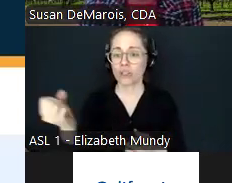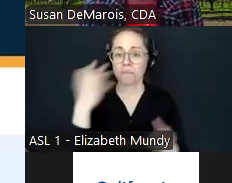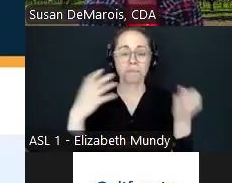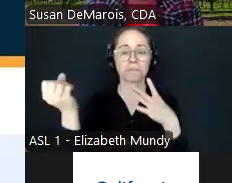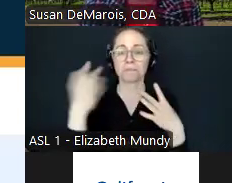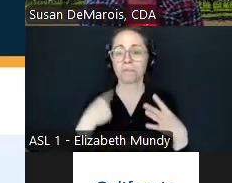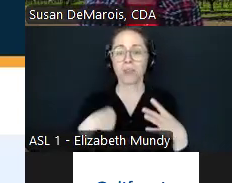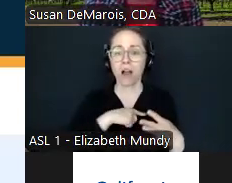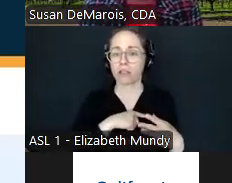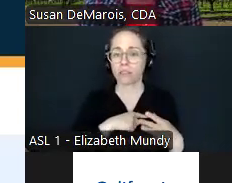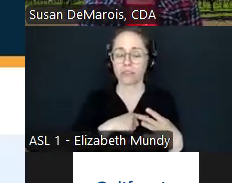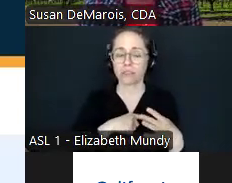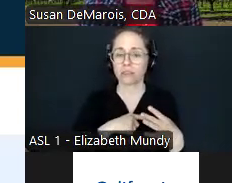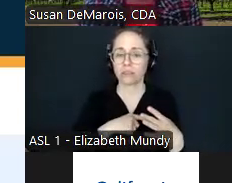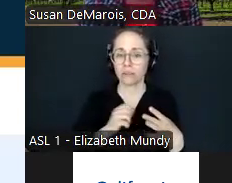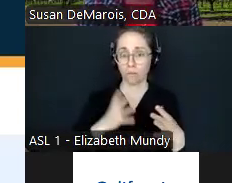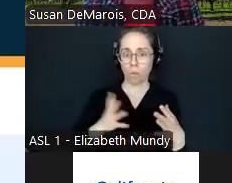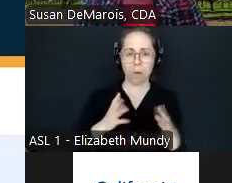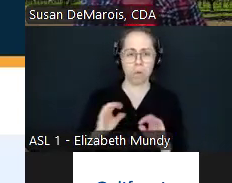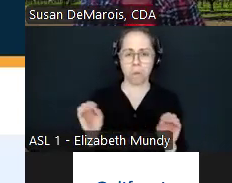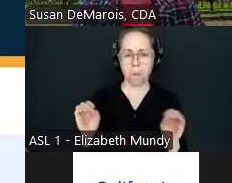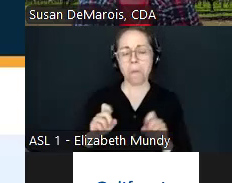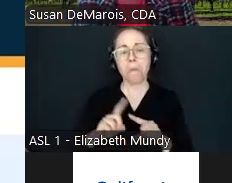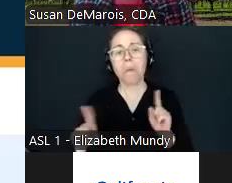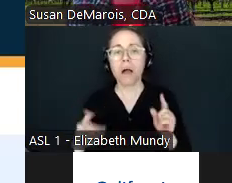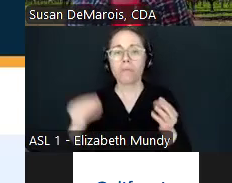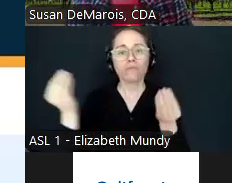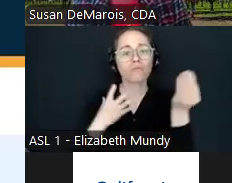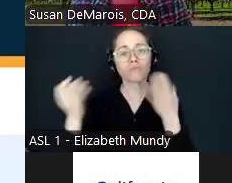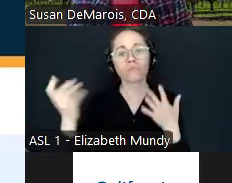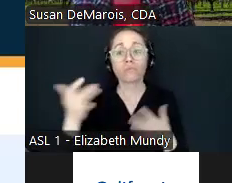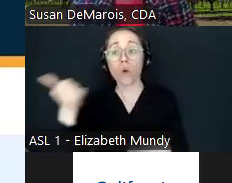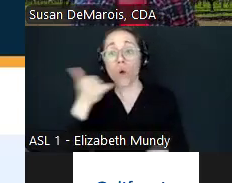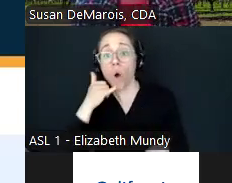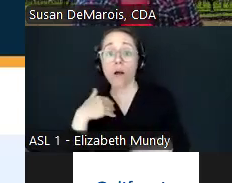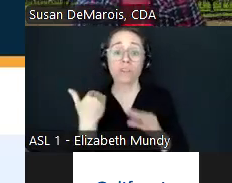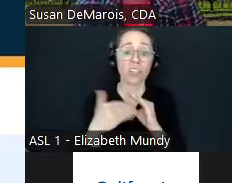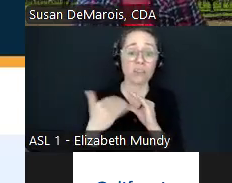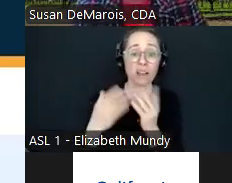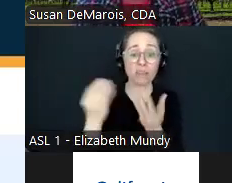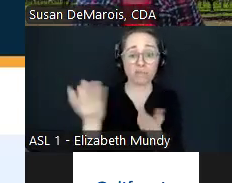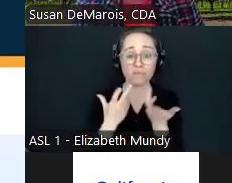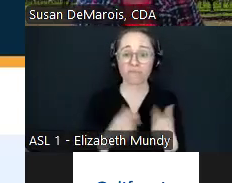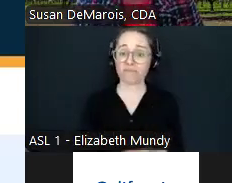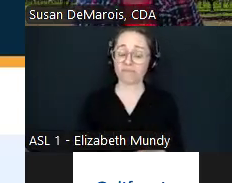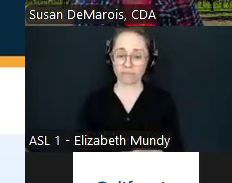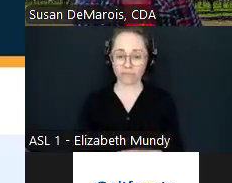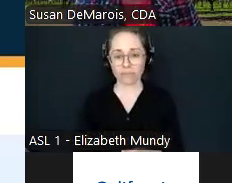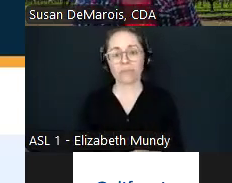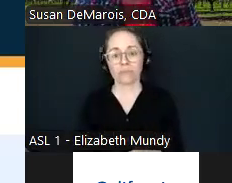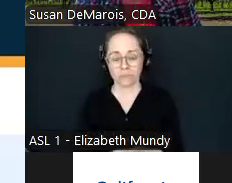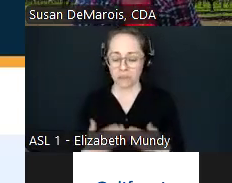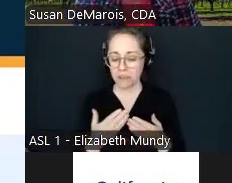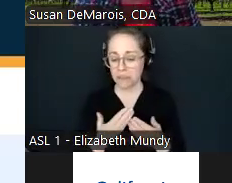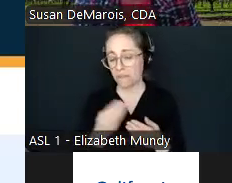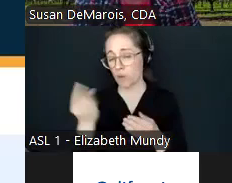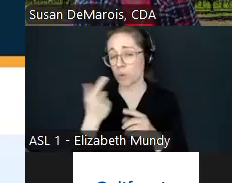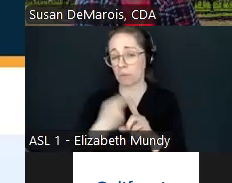of anyone you might suggest, or give us a phone call. And like I said, this will play out over the next several months,